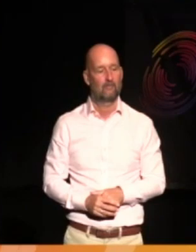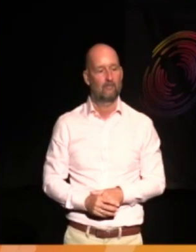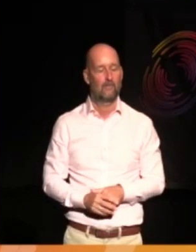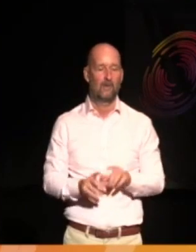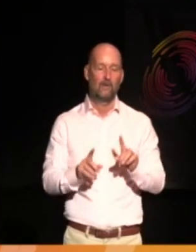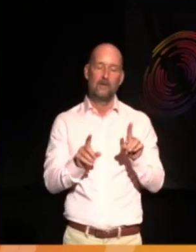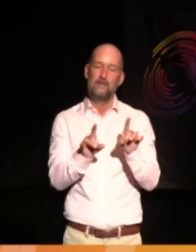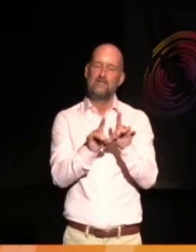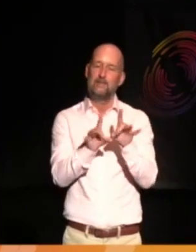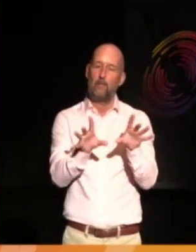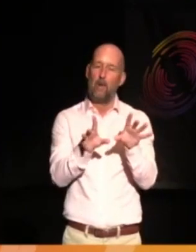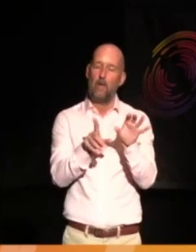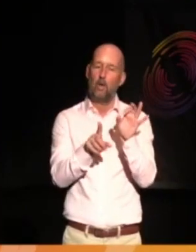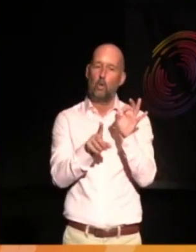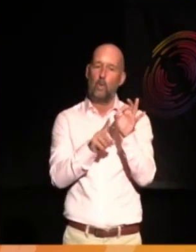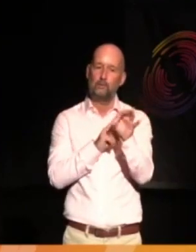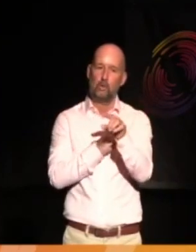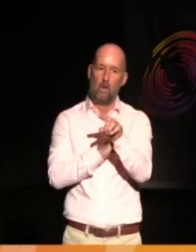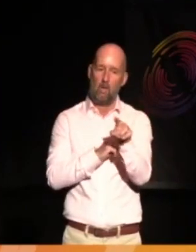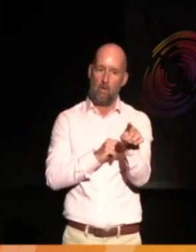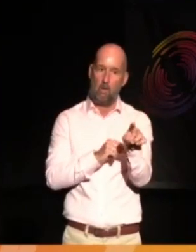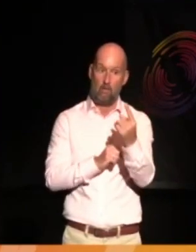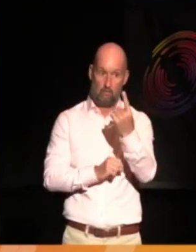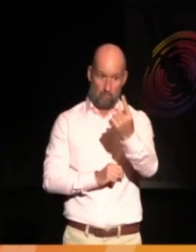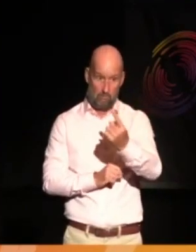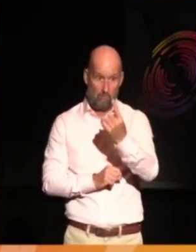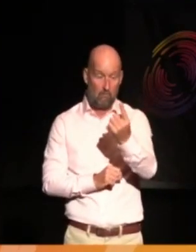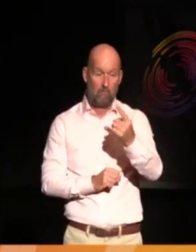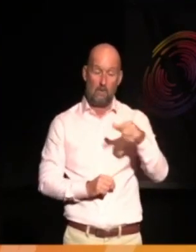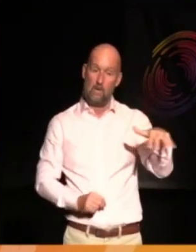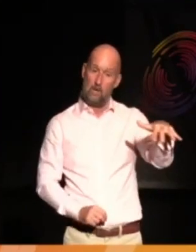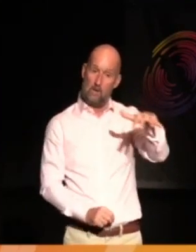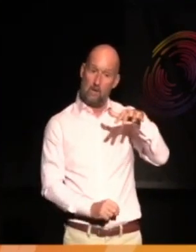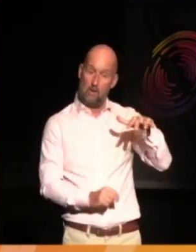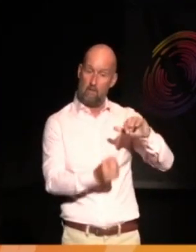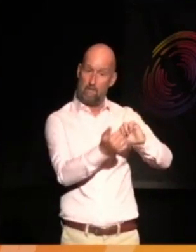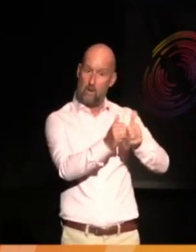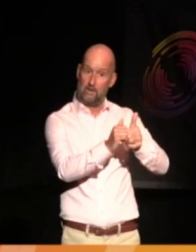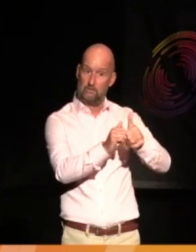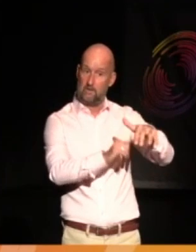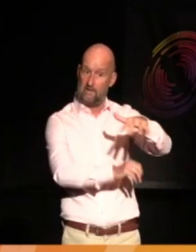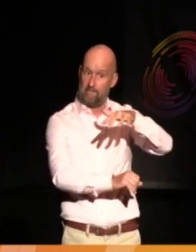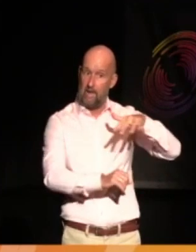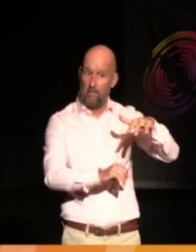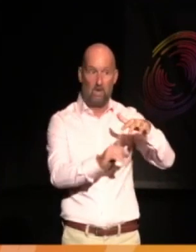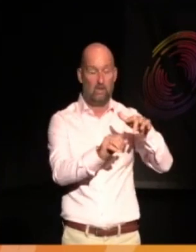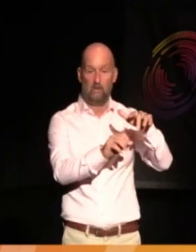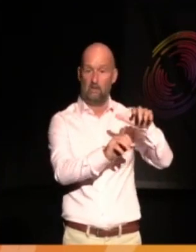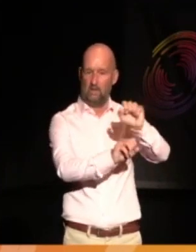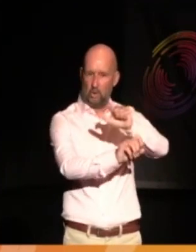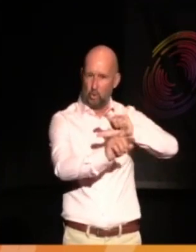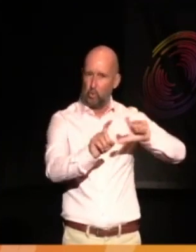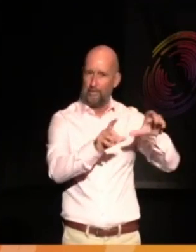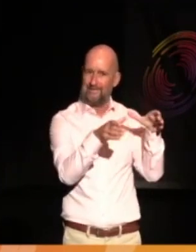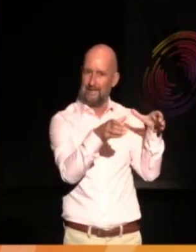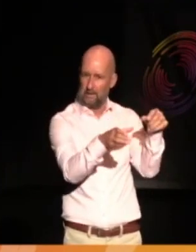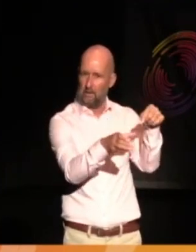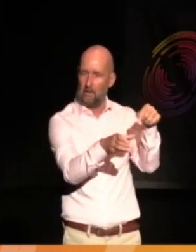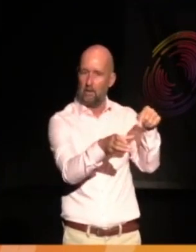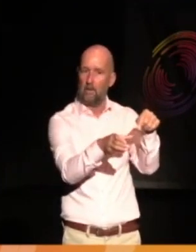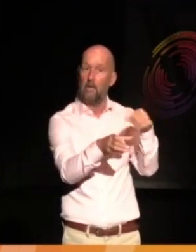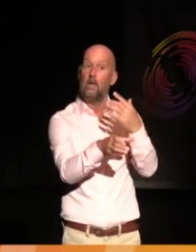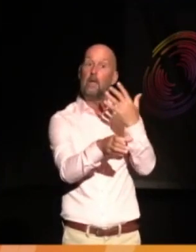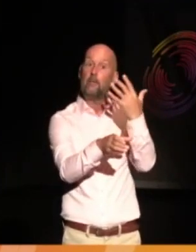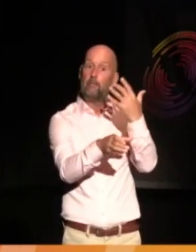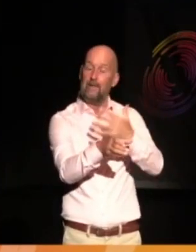that is similar? Could you stand if you or your friendship group, your family, or anybody in your community has